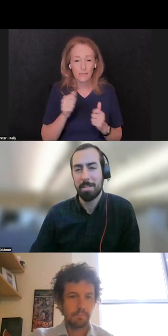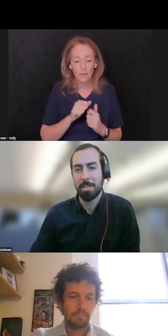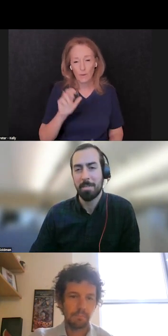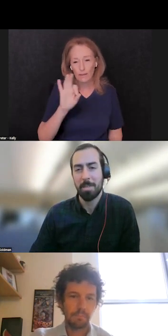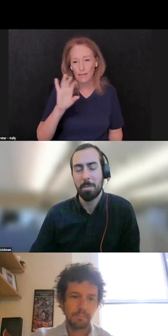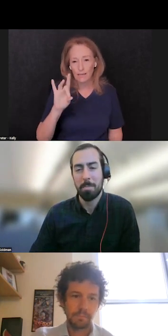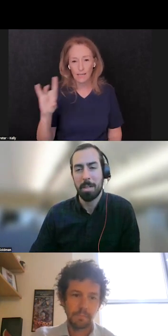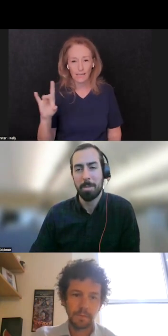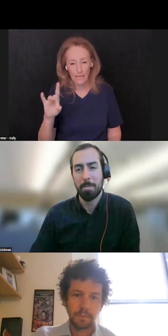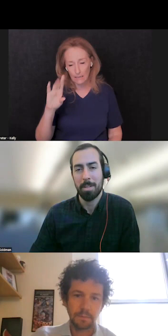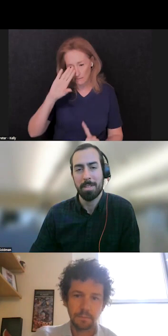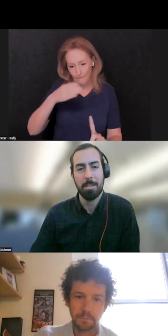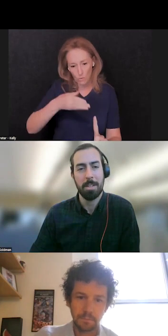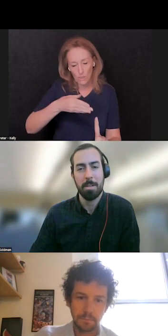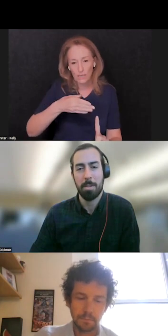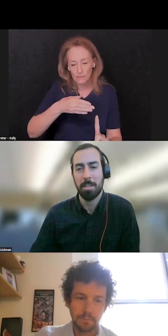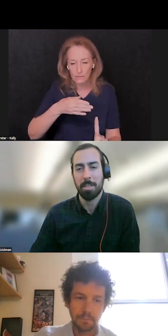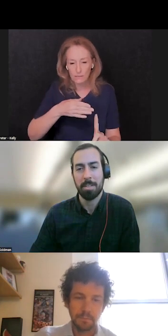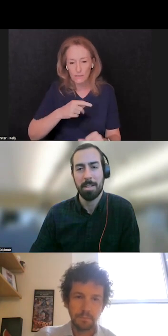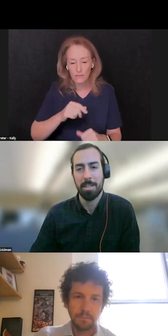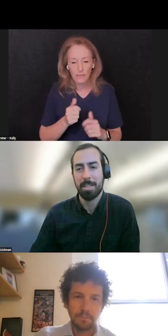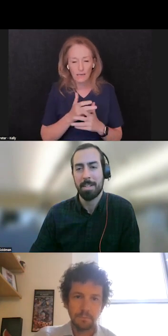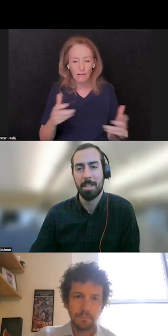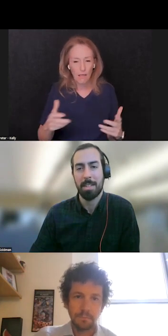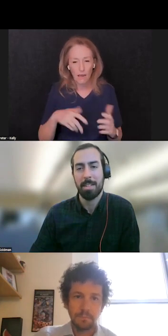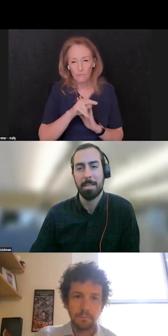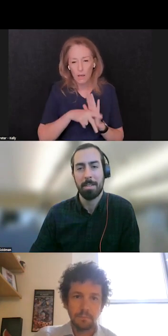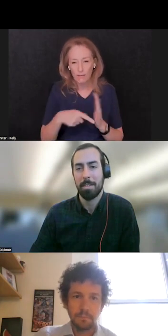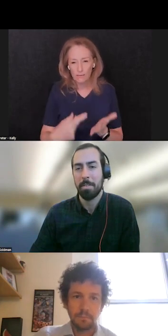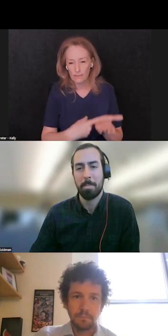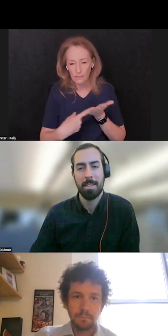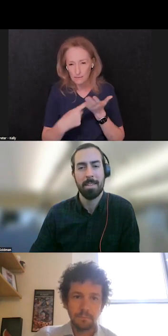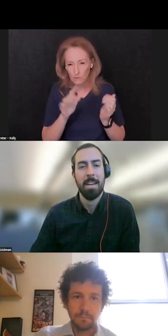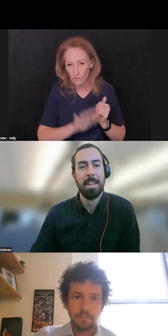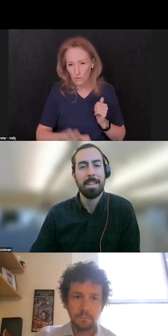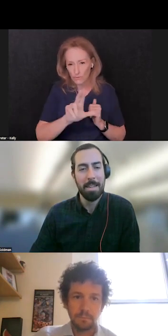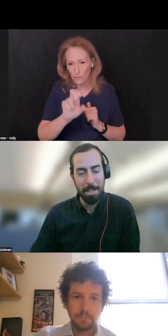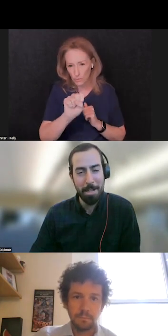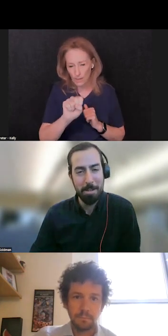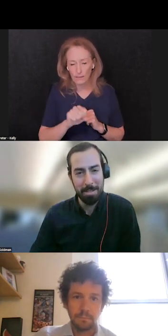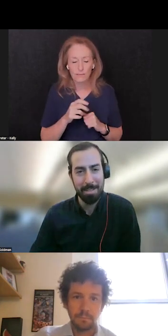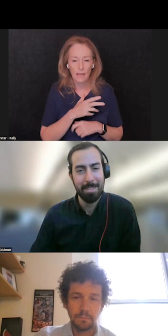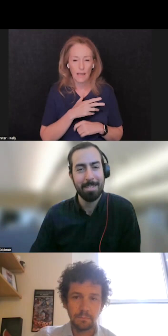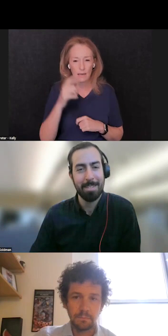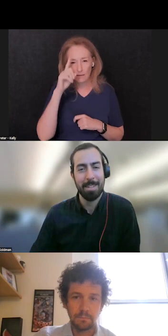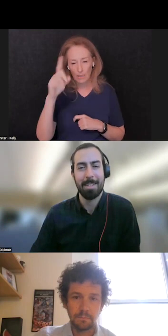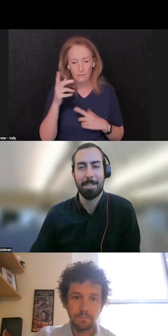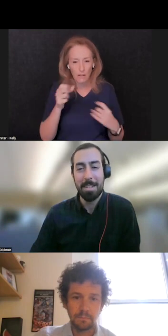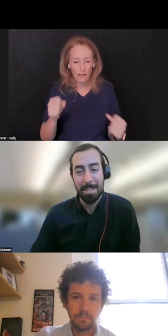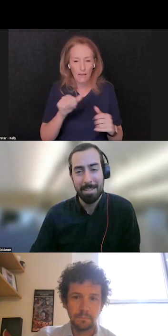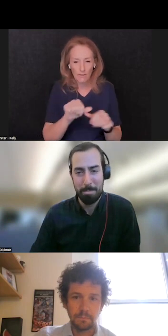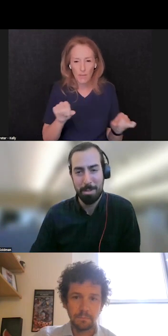and crisis services really becoming front and center in a lot of policy discussions nationally in the mental health space, he's taken an interest in